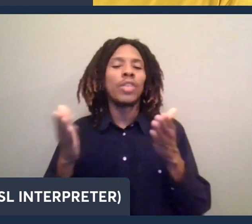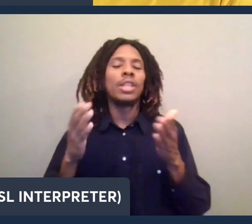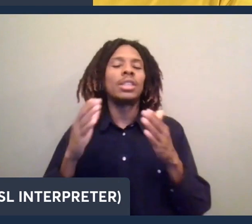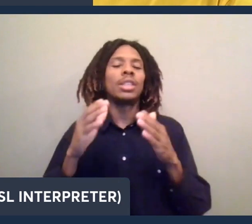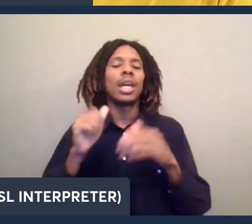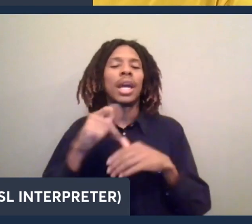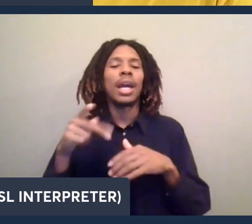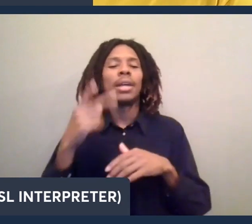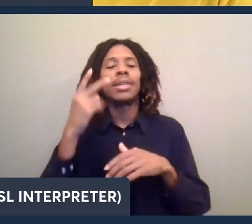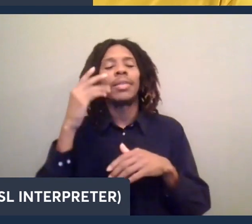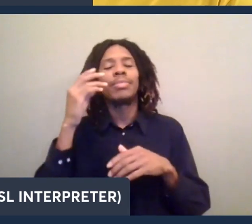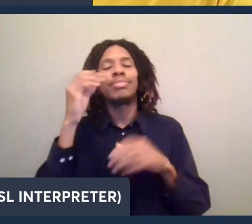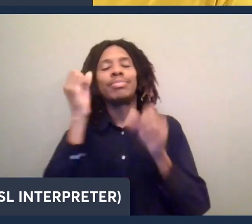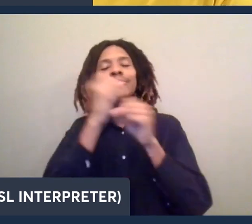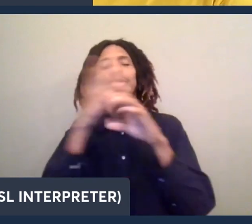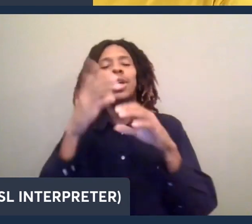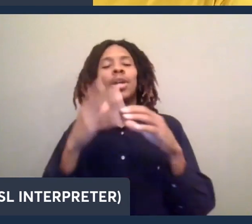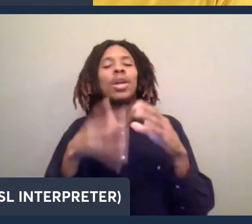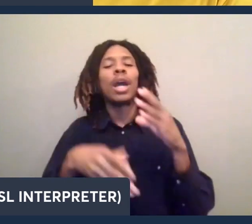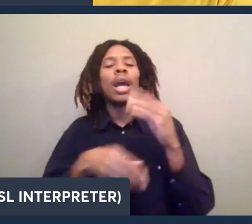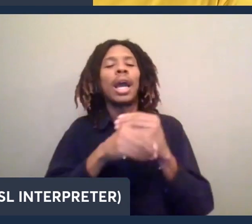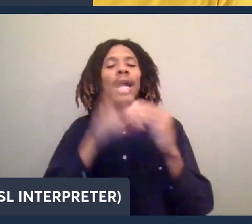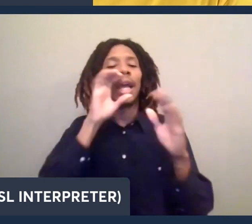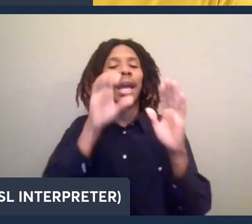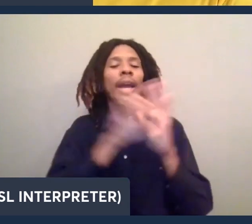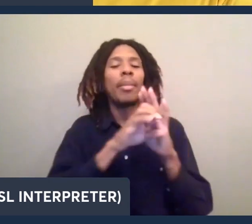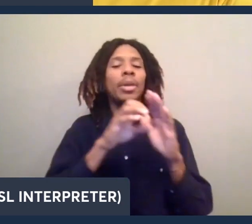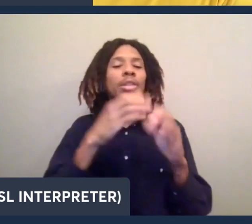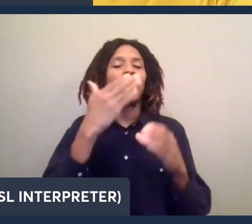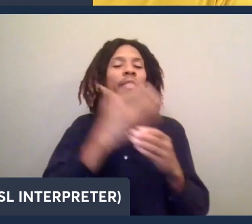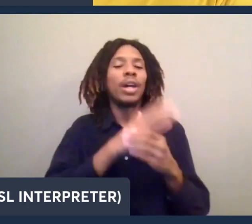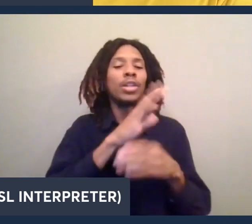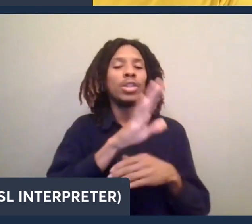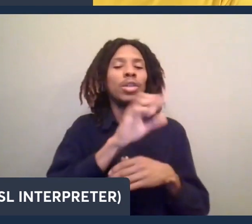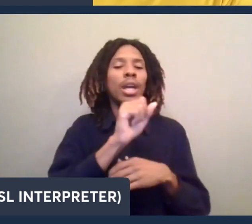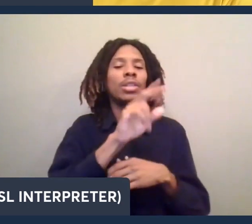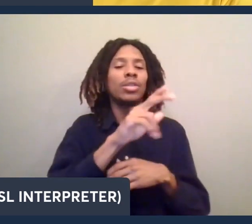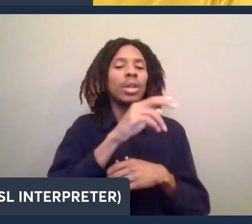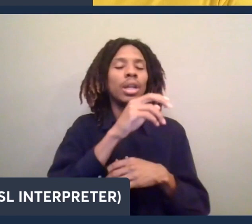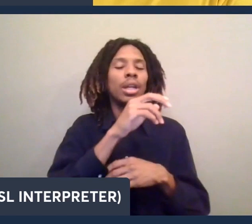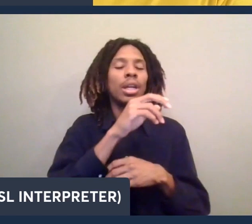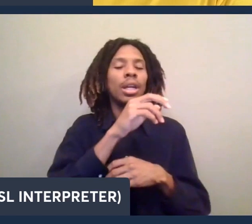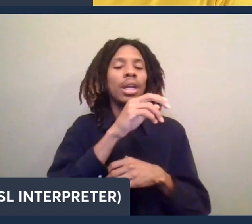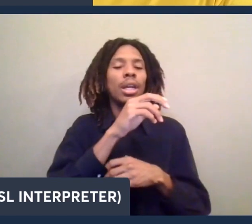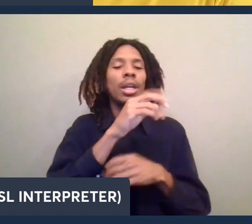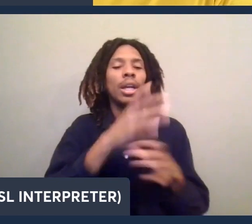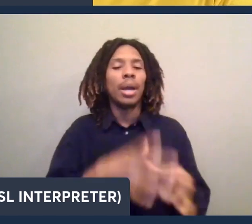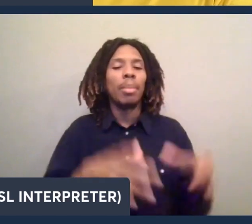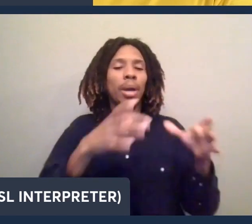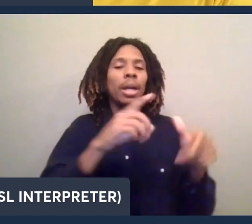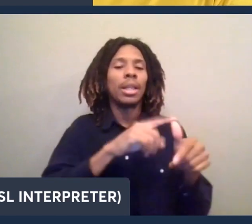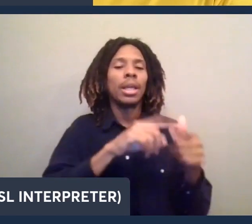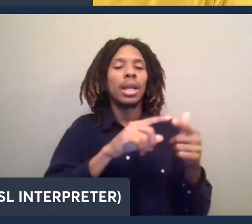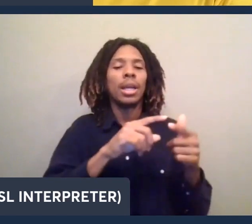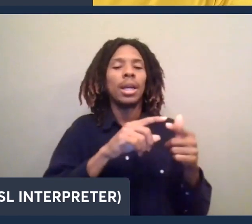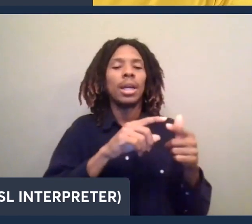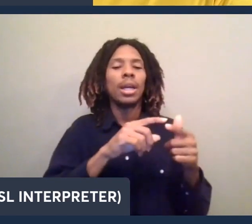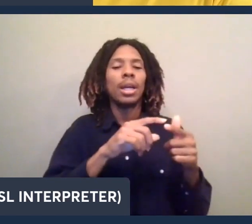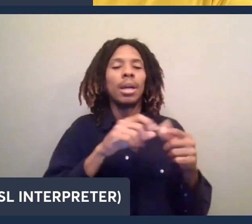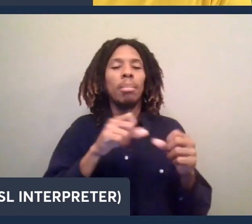an image file to your S3 bucket, and then that fires off a Lambda function that dynamically resizes that image,